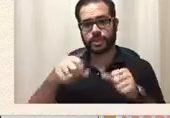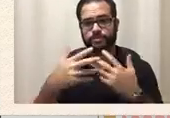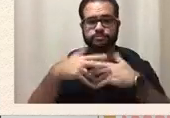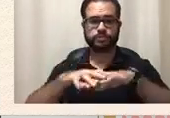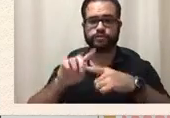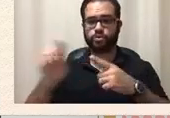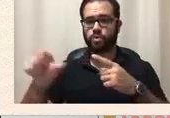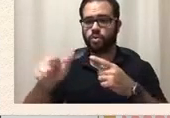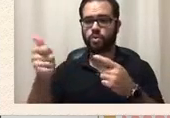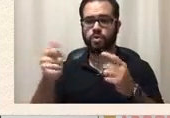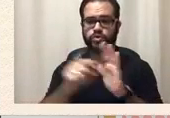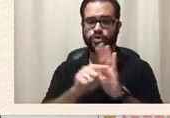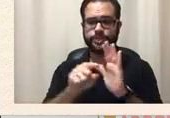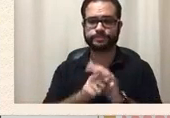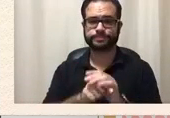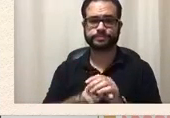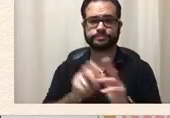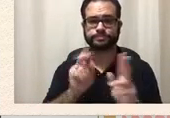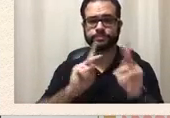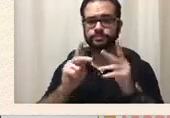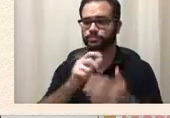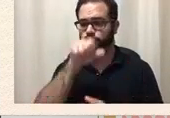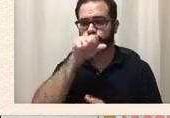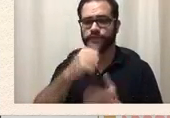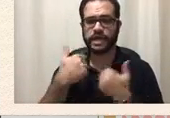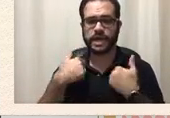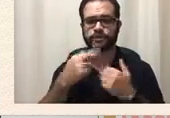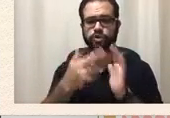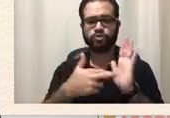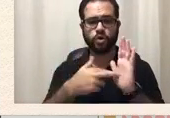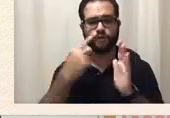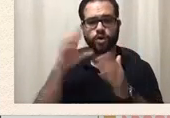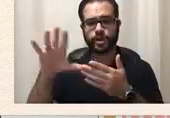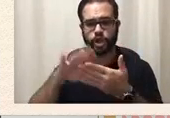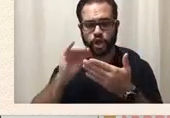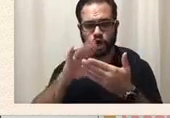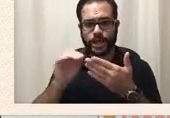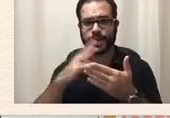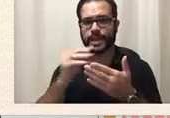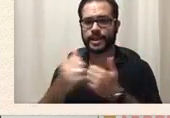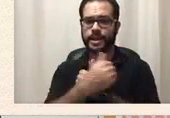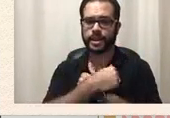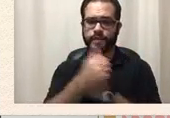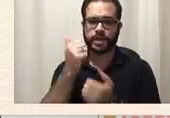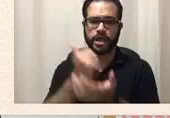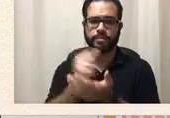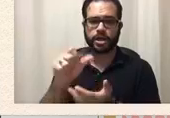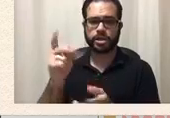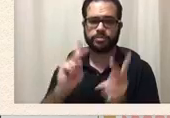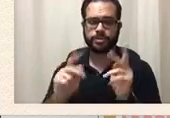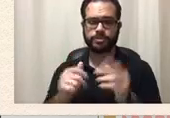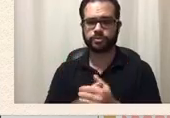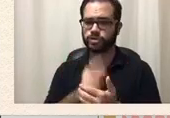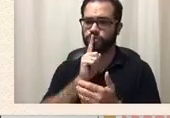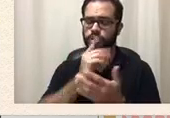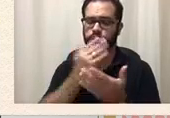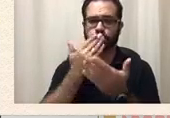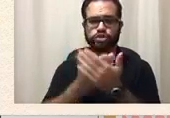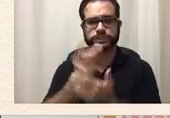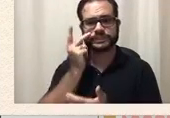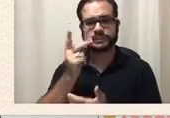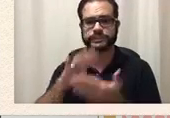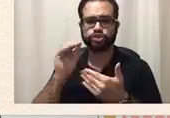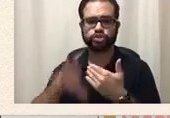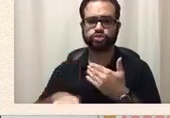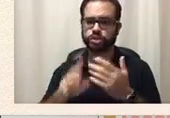having a role in their learning, and kids loved helping others. It was great to see the students take charge and running the